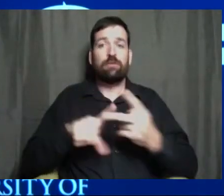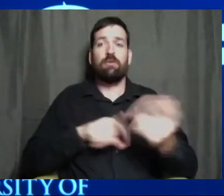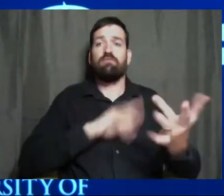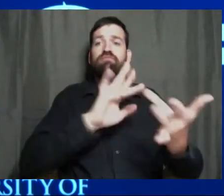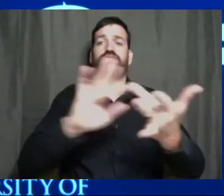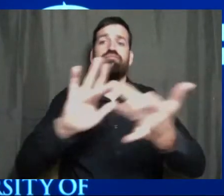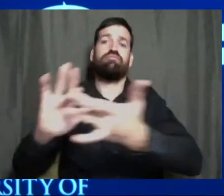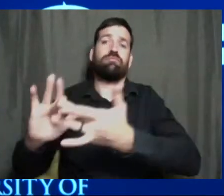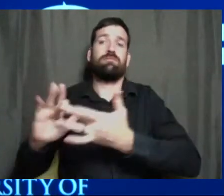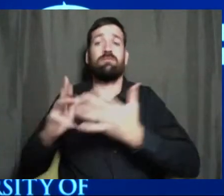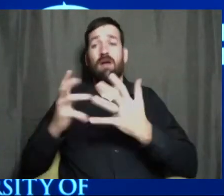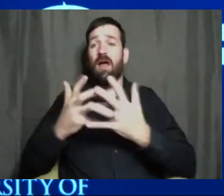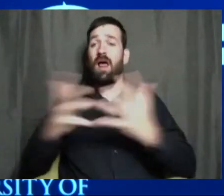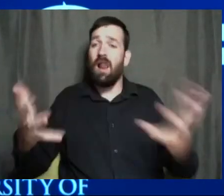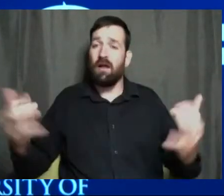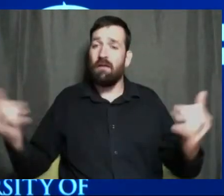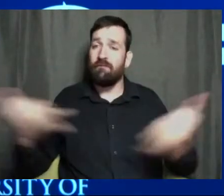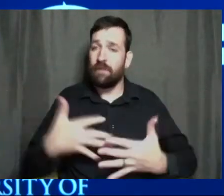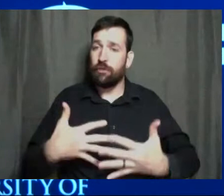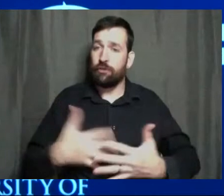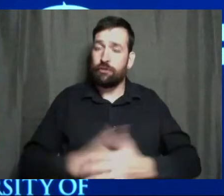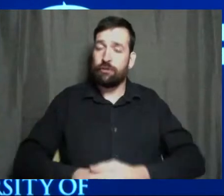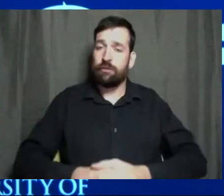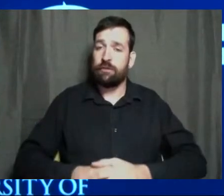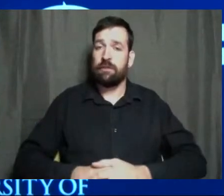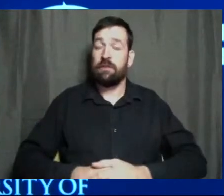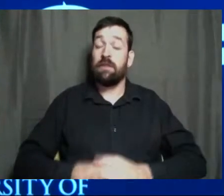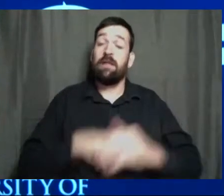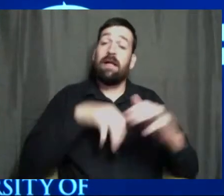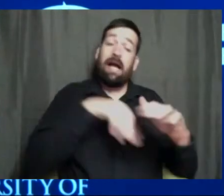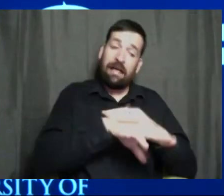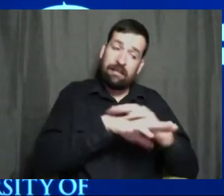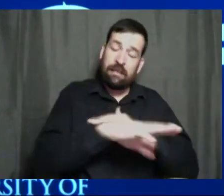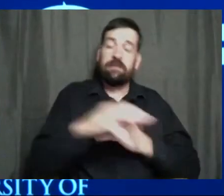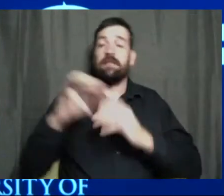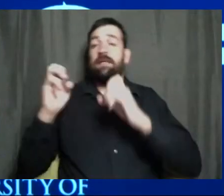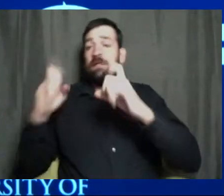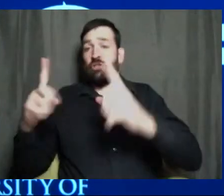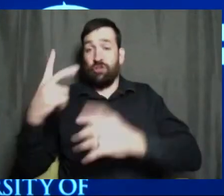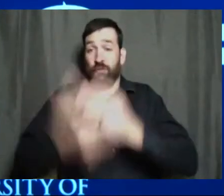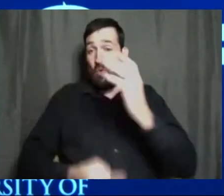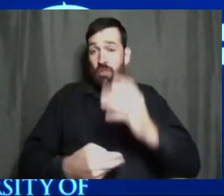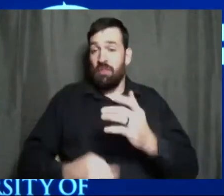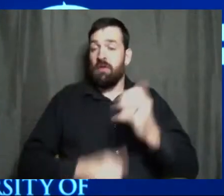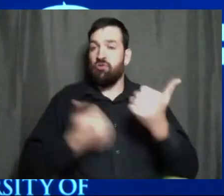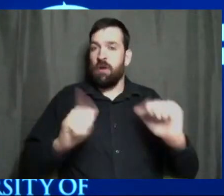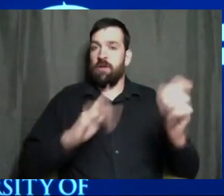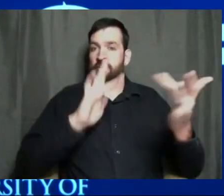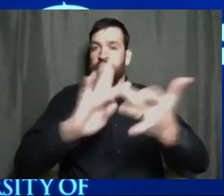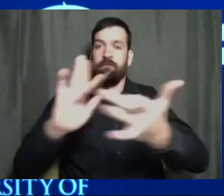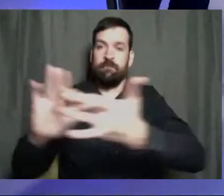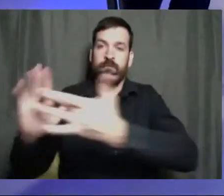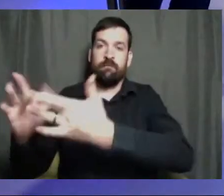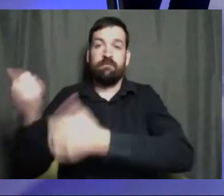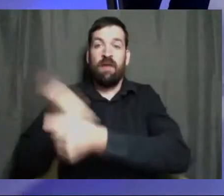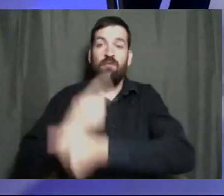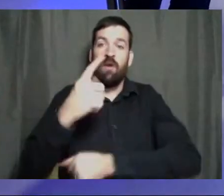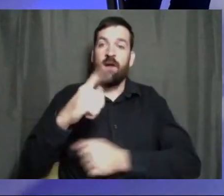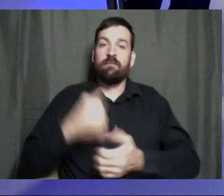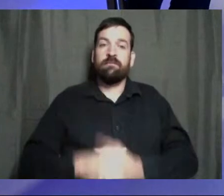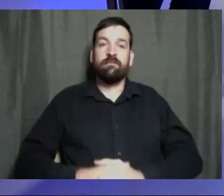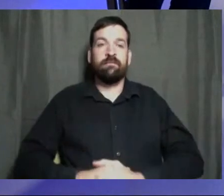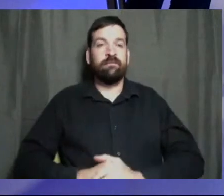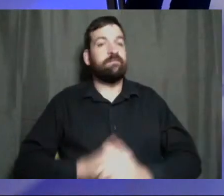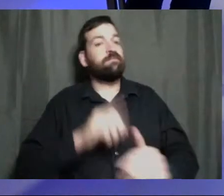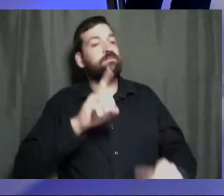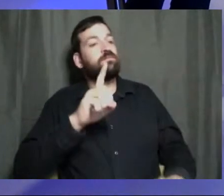of fear. So between access and education, we're hoping that we can reach everybody who can get vaccinated. Dr. Morsch, jump in